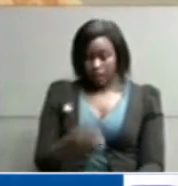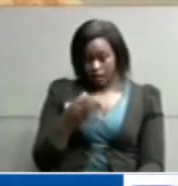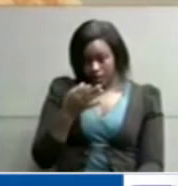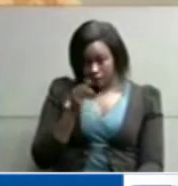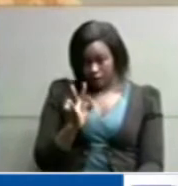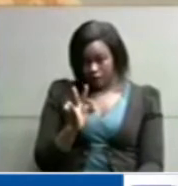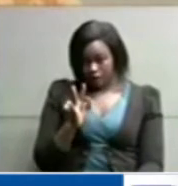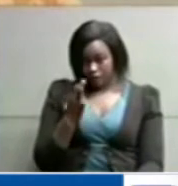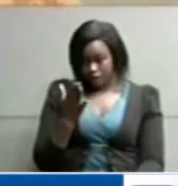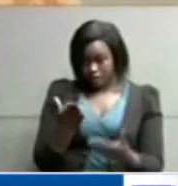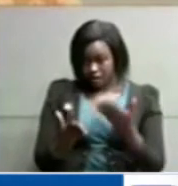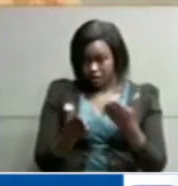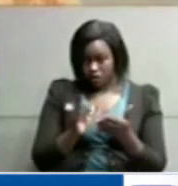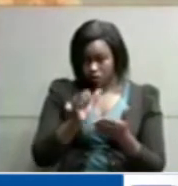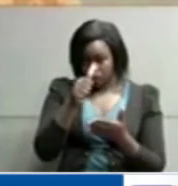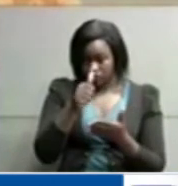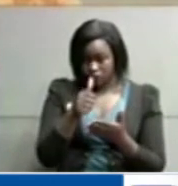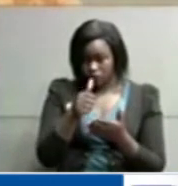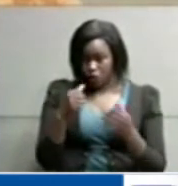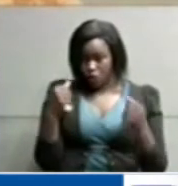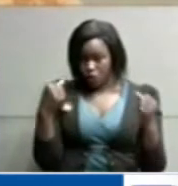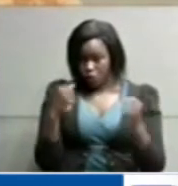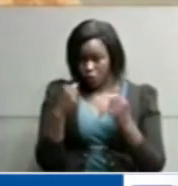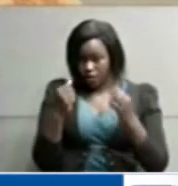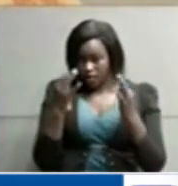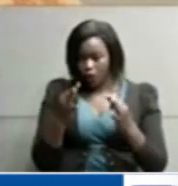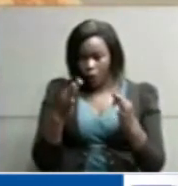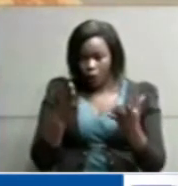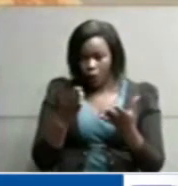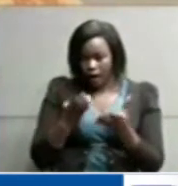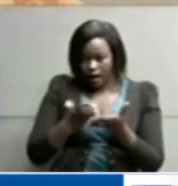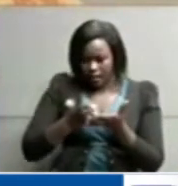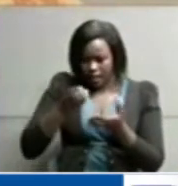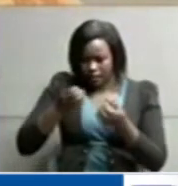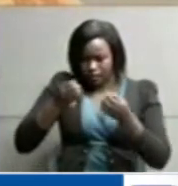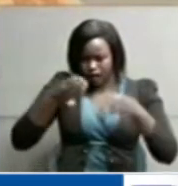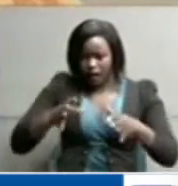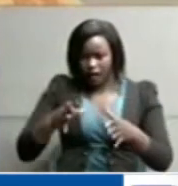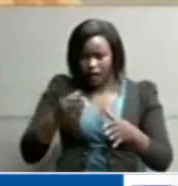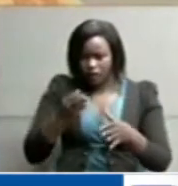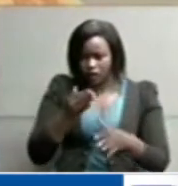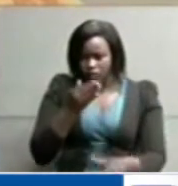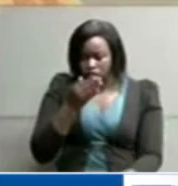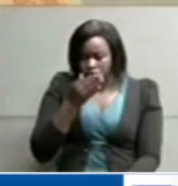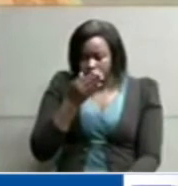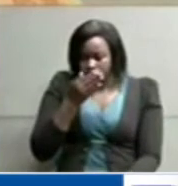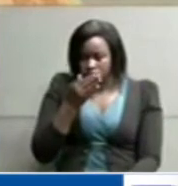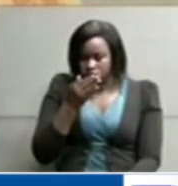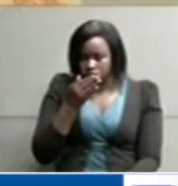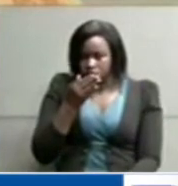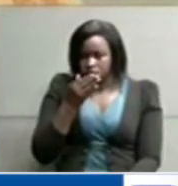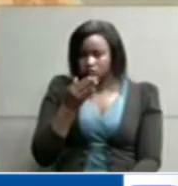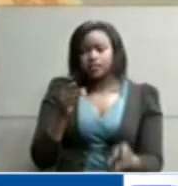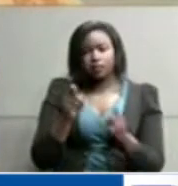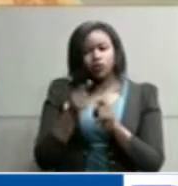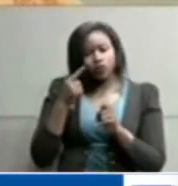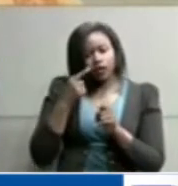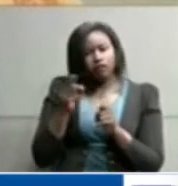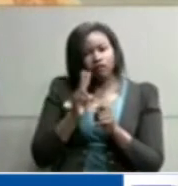If you put a glass or a cold surface, you'll see them. You'll see, you know, moist particles